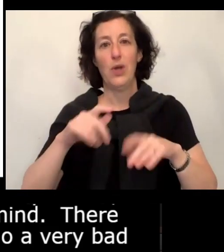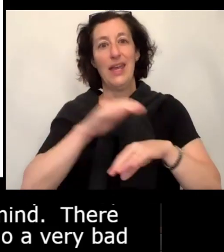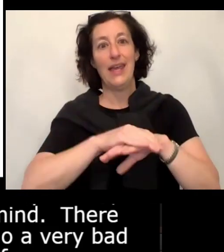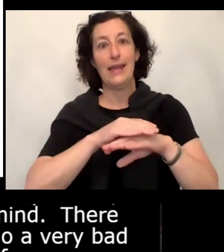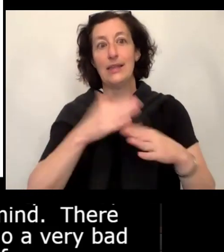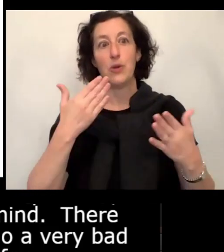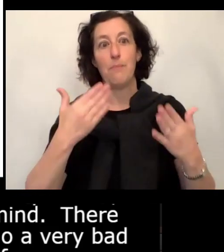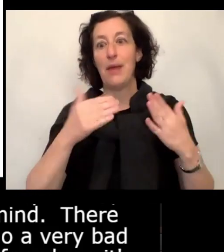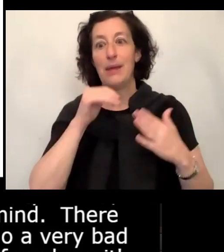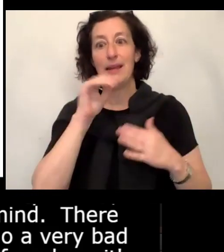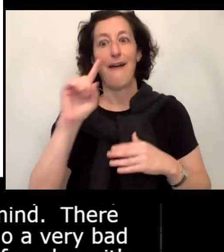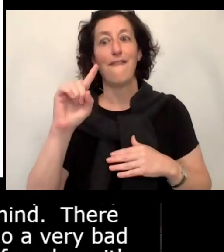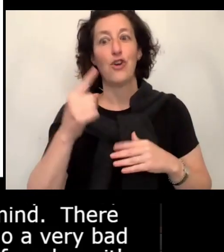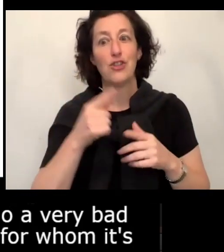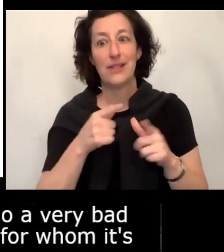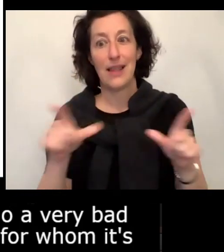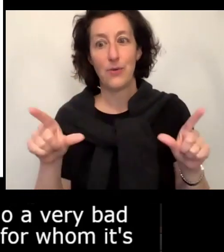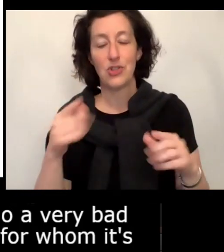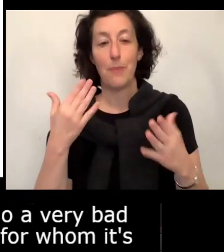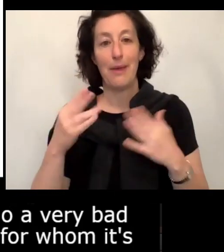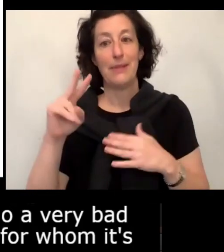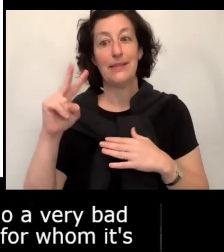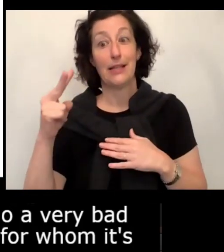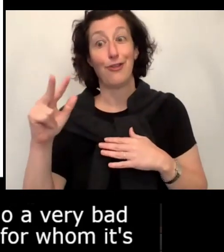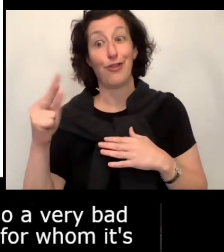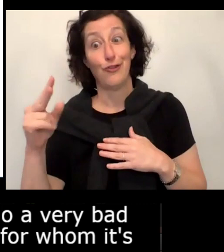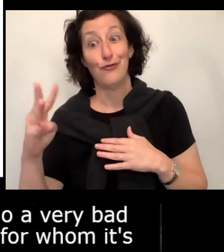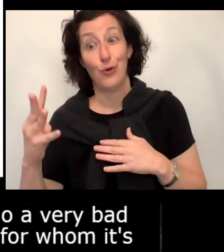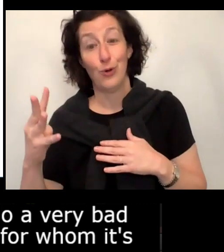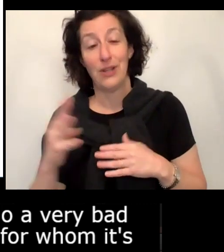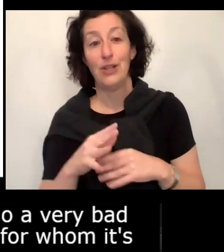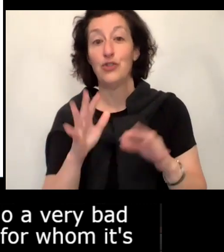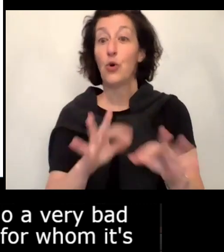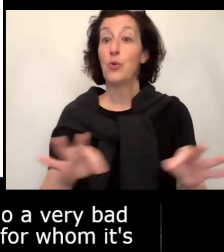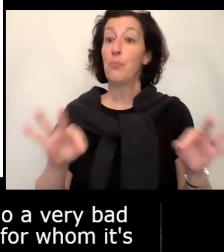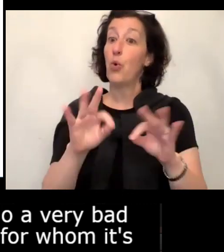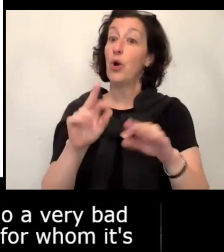tongue. So it's important to use language that is clear